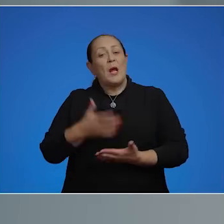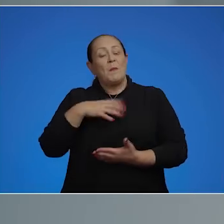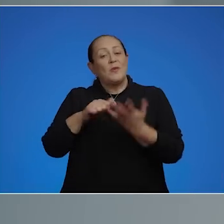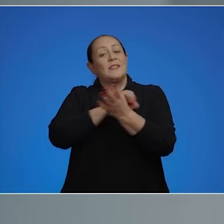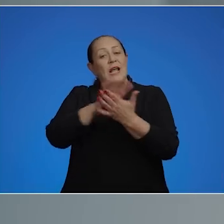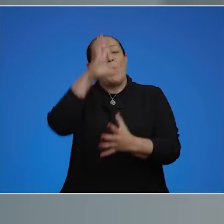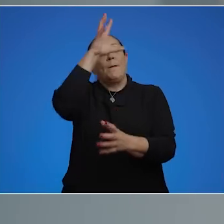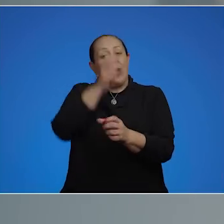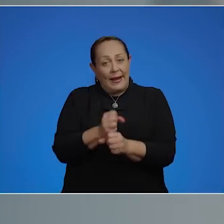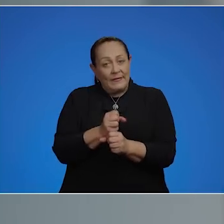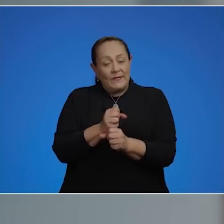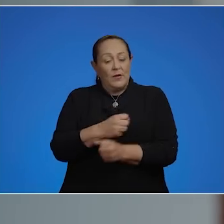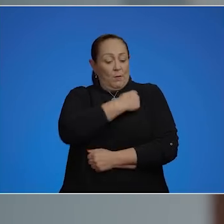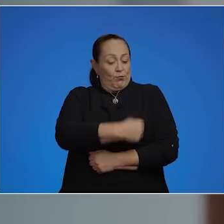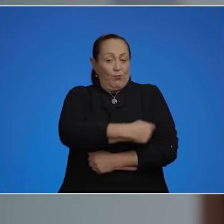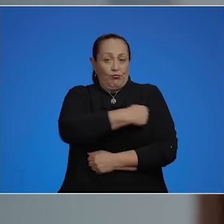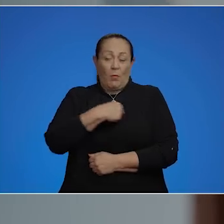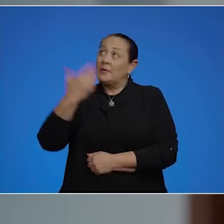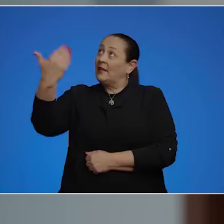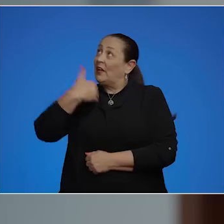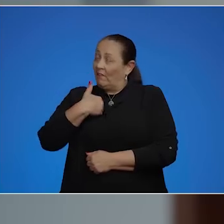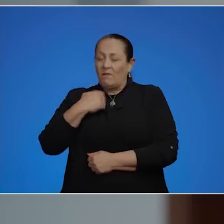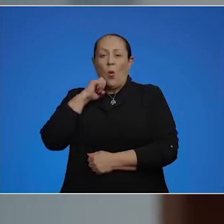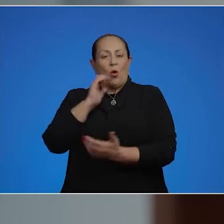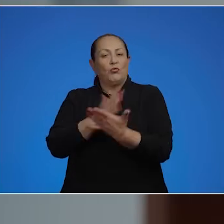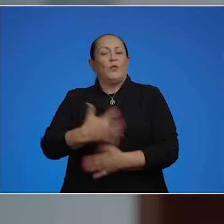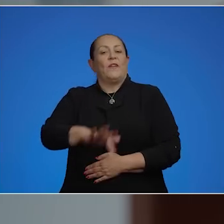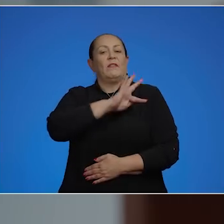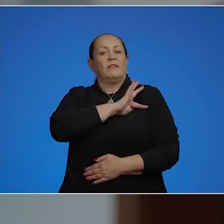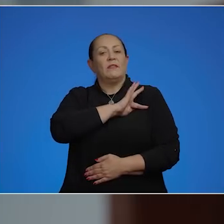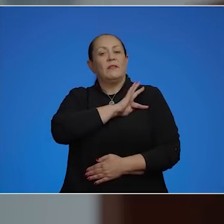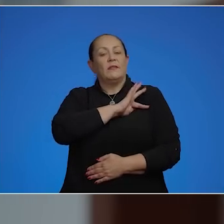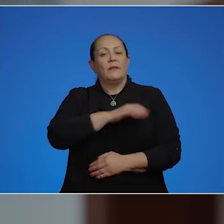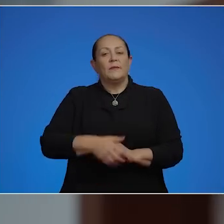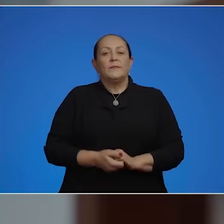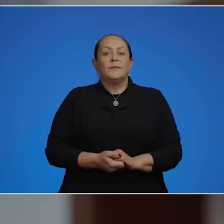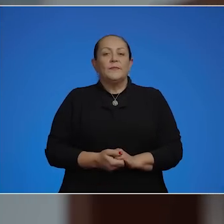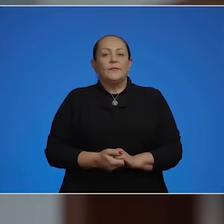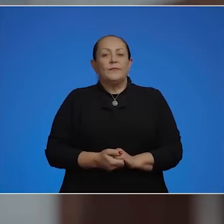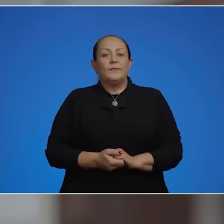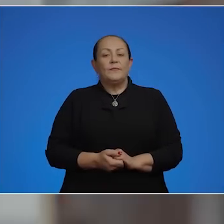because she believed that he who had made the promise would be faithful to it.